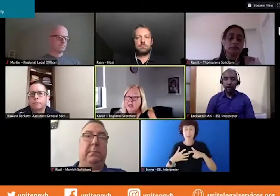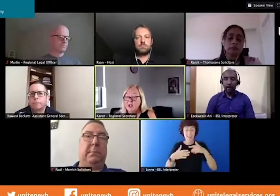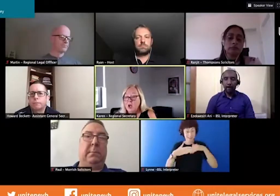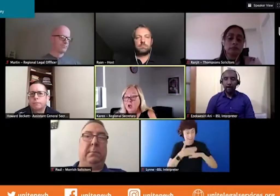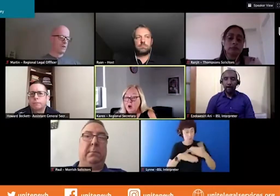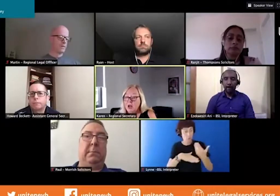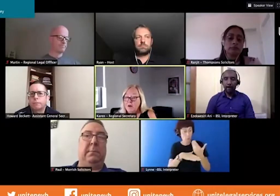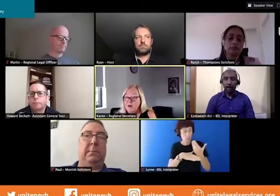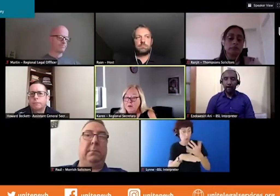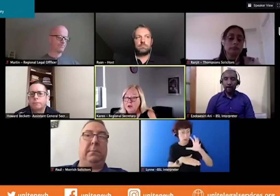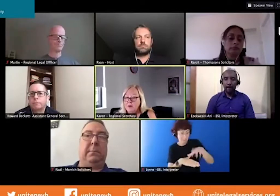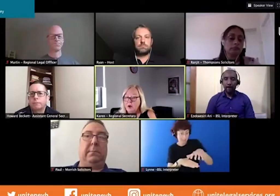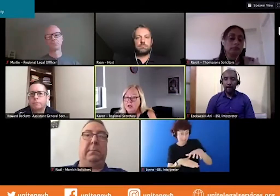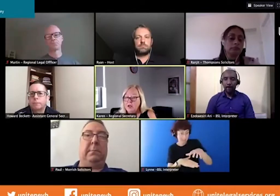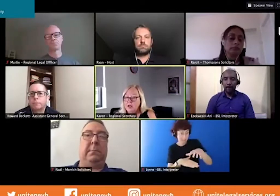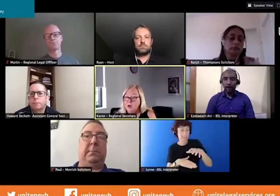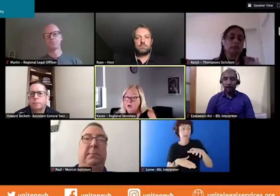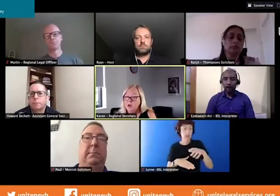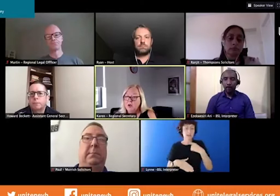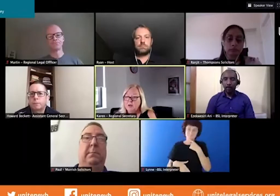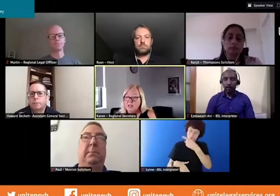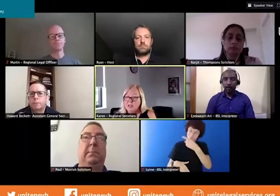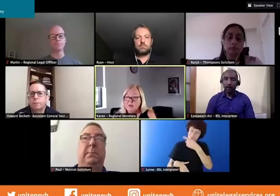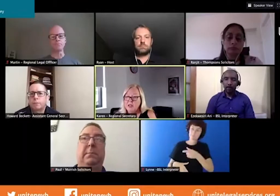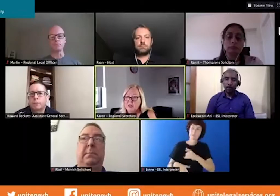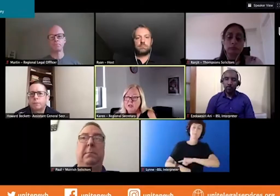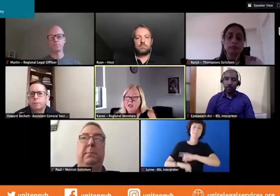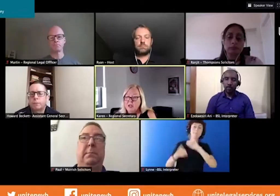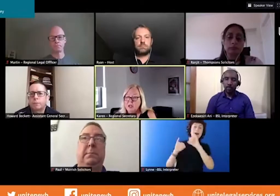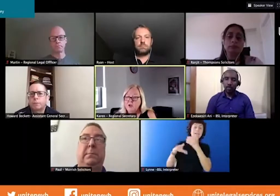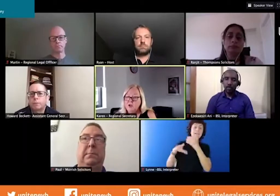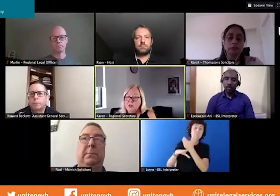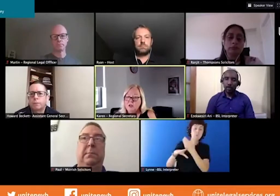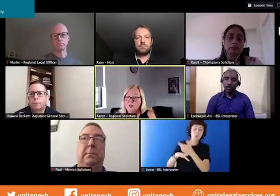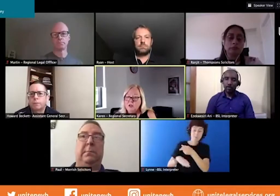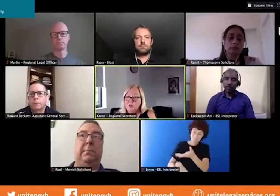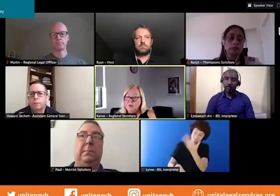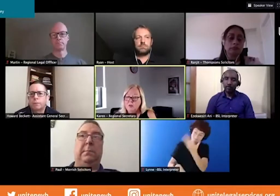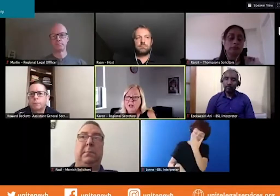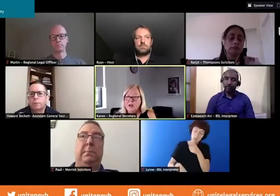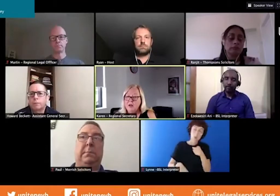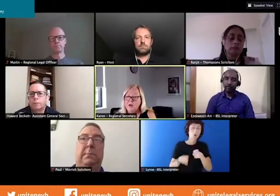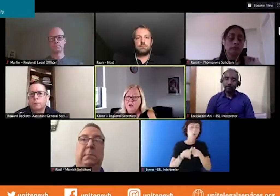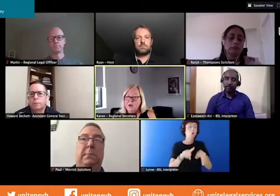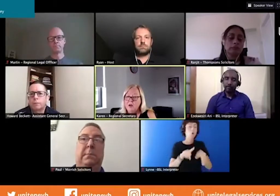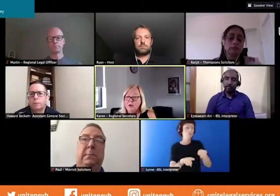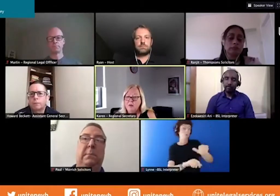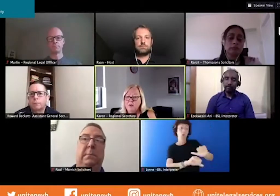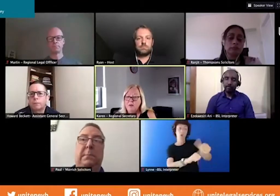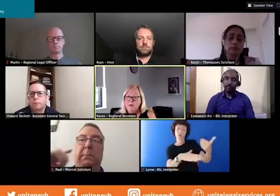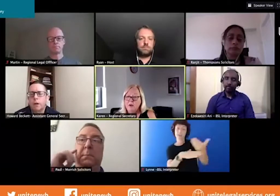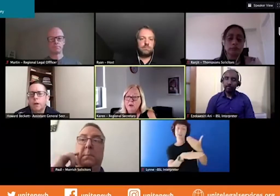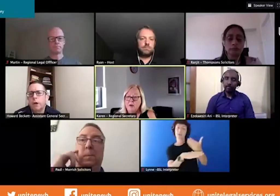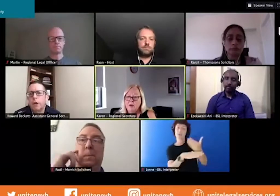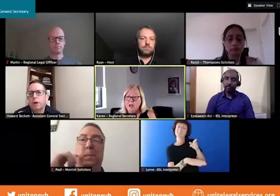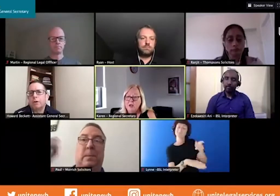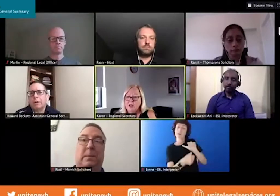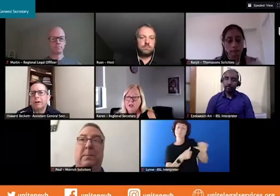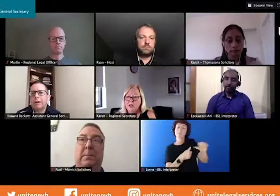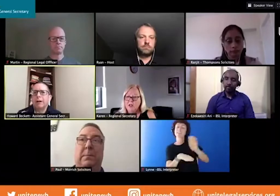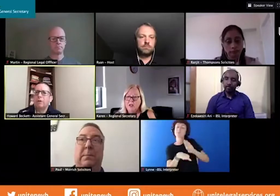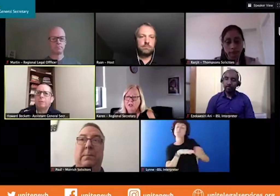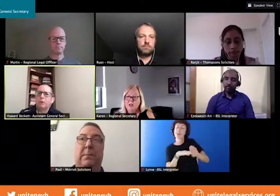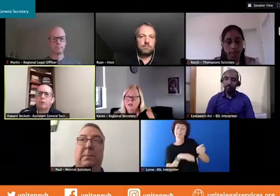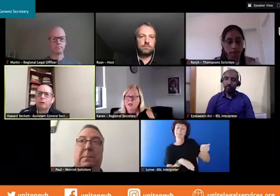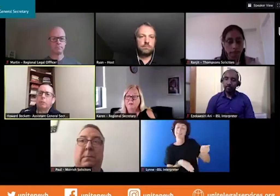bad employers, but also look for best practice and try to put that out. I don't know whether you wanted to come in back on that one now. Karen, you're absolutely spot